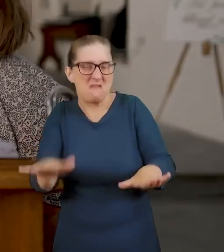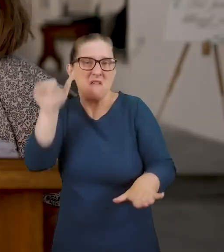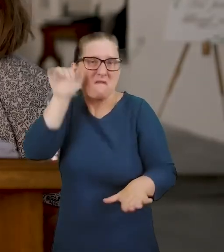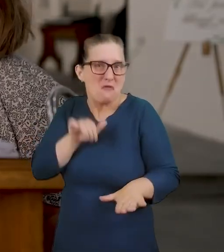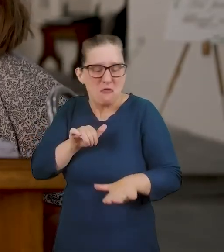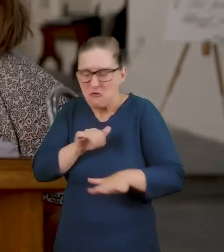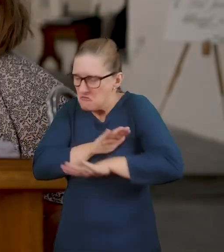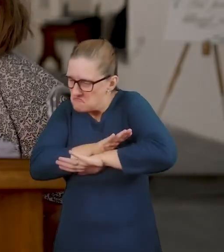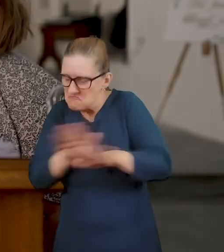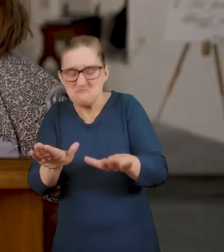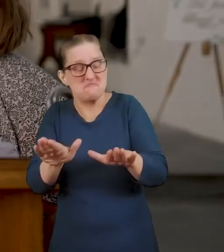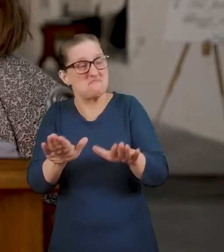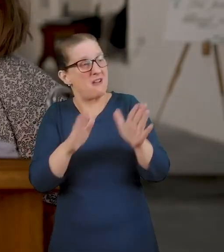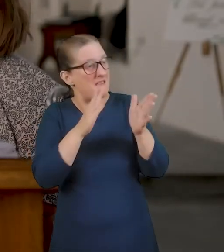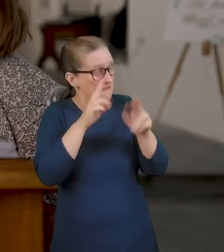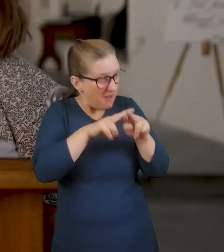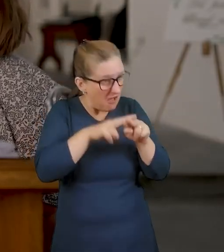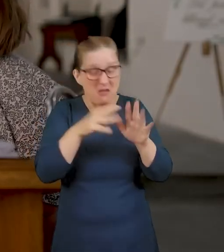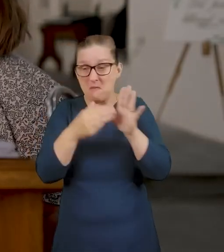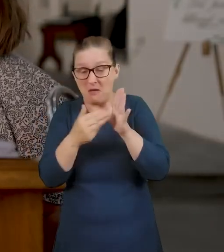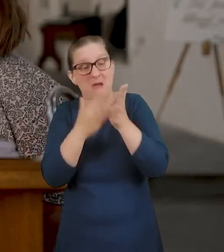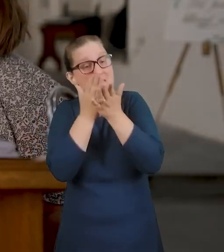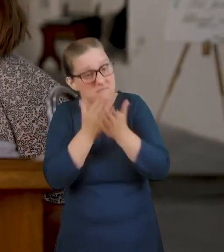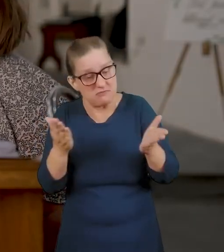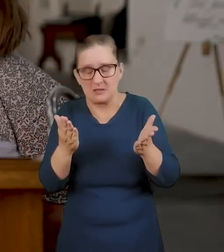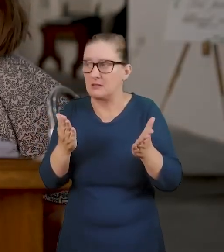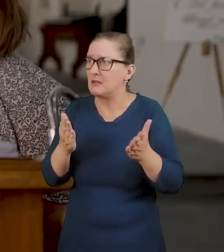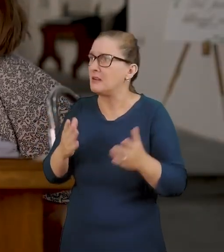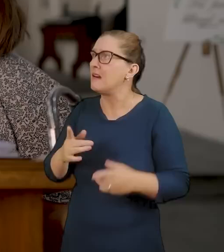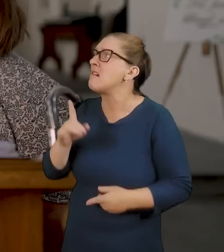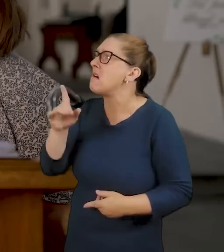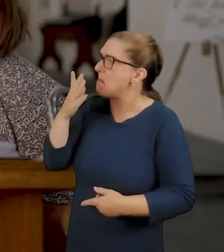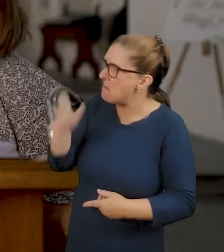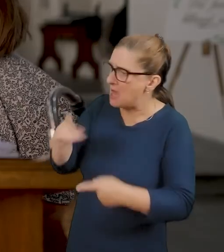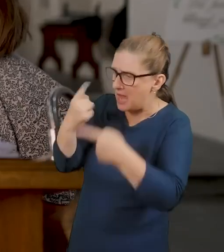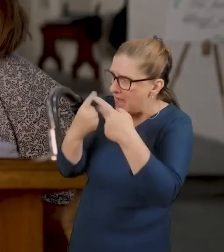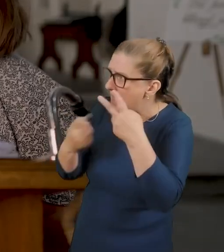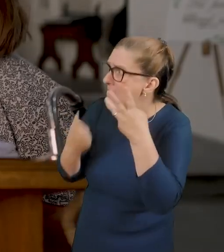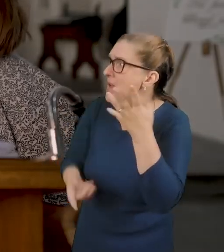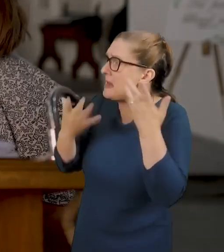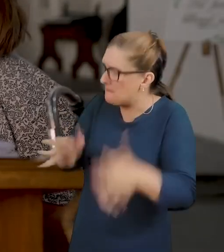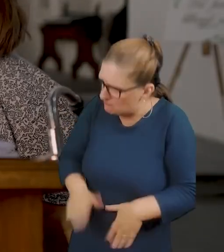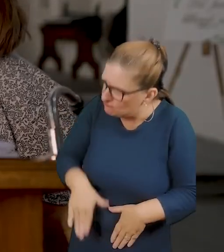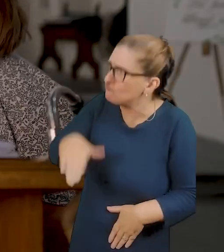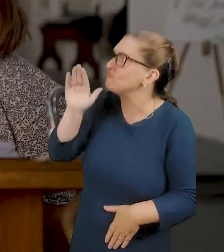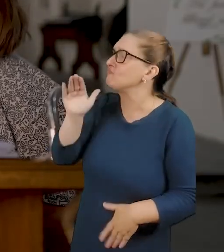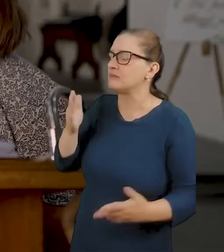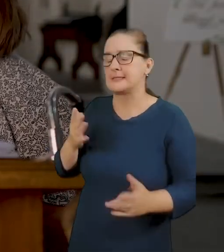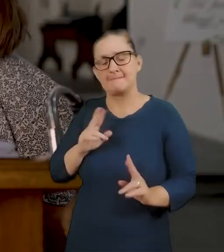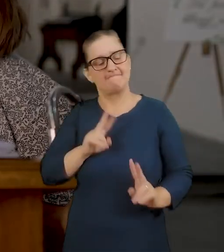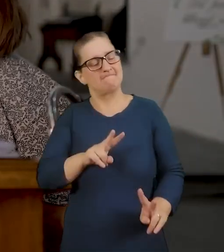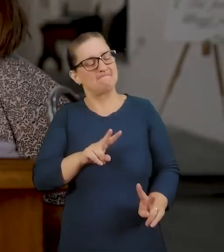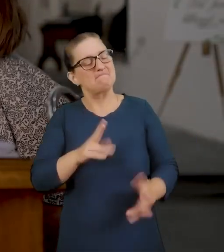not defraud. Honor your father and mother." "Teacher," he declared, "all these I have kept since I was a